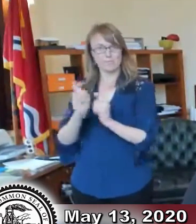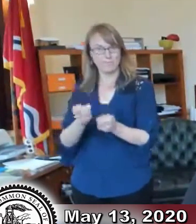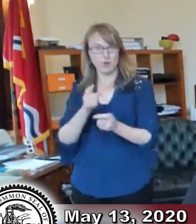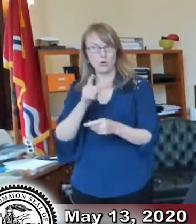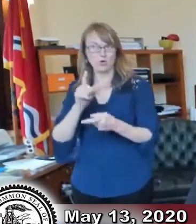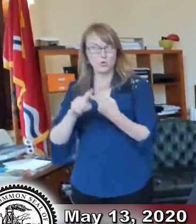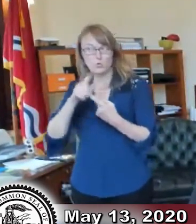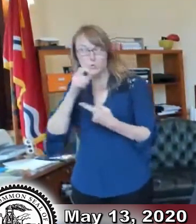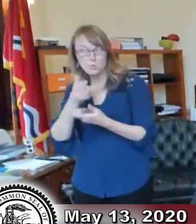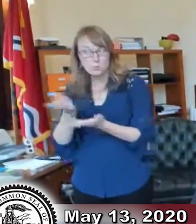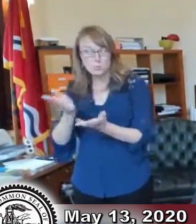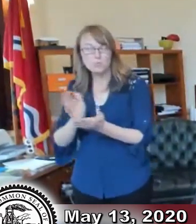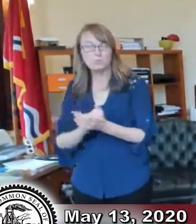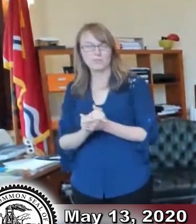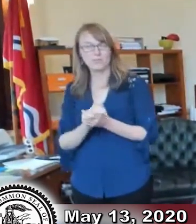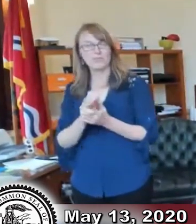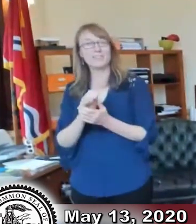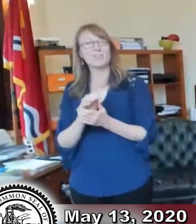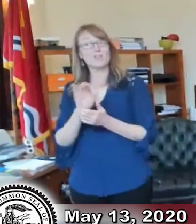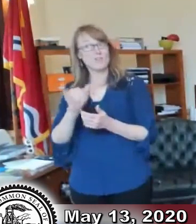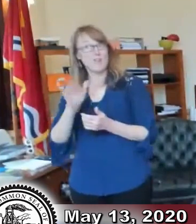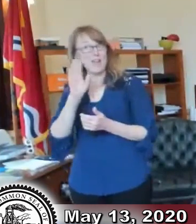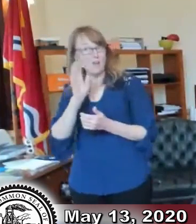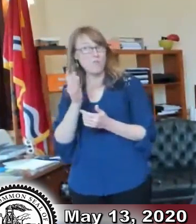for the next couple of days, Thursday and Friday.